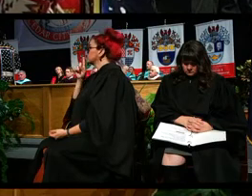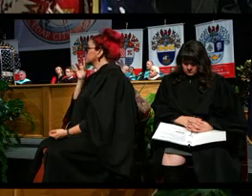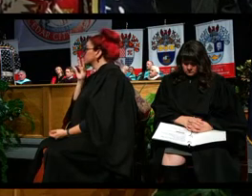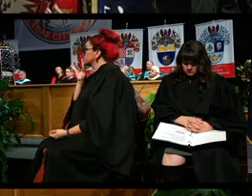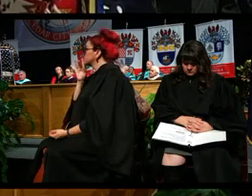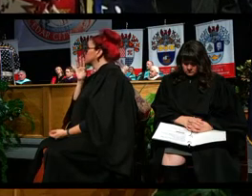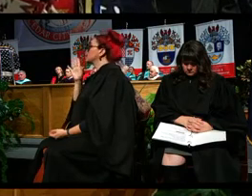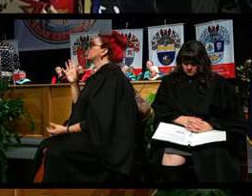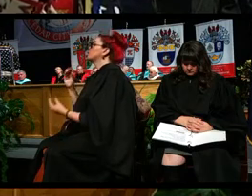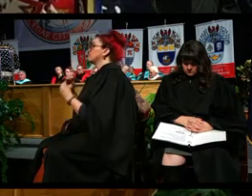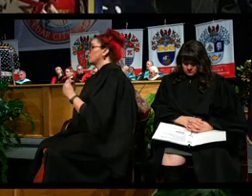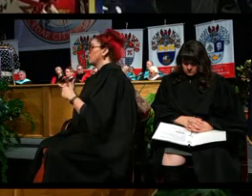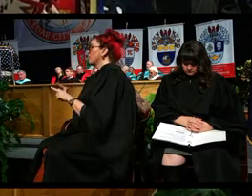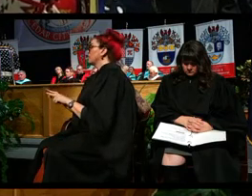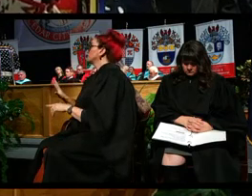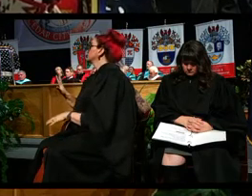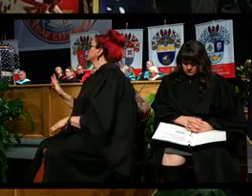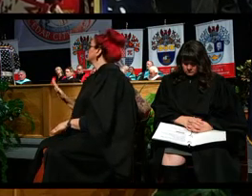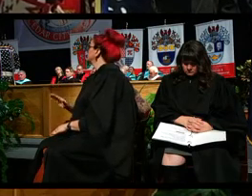Ayava, Ichuk,